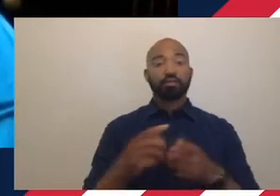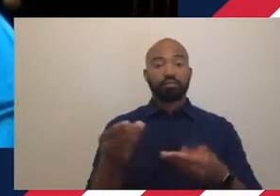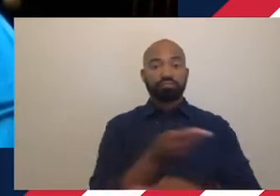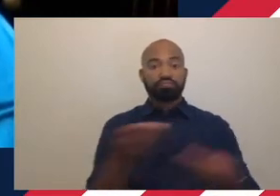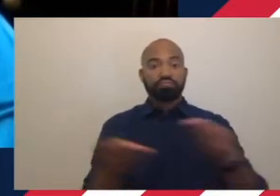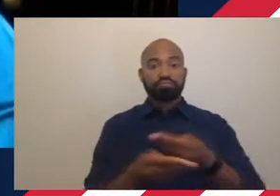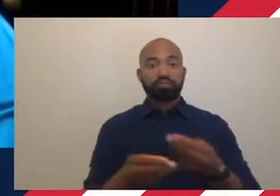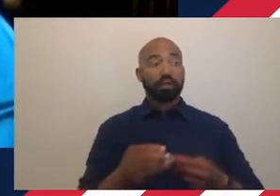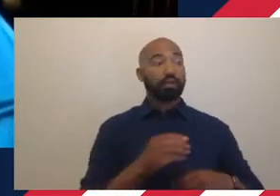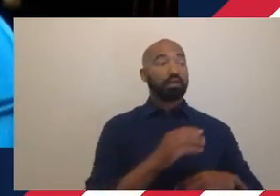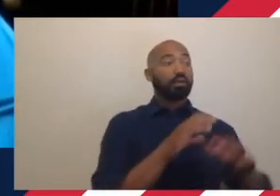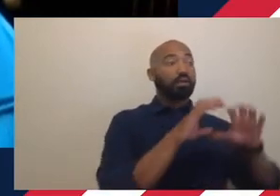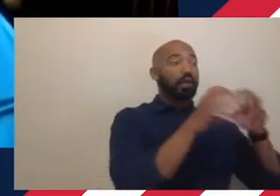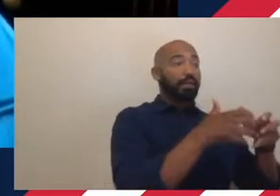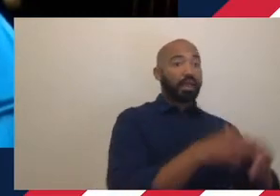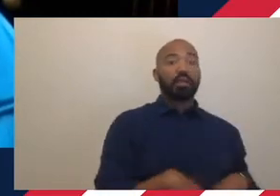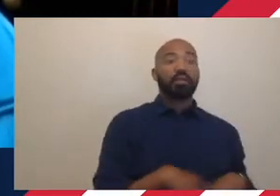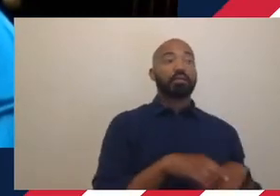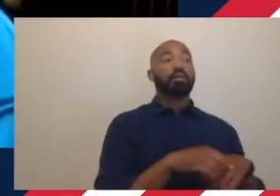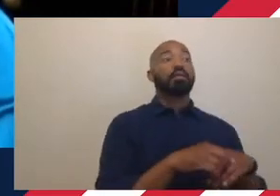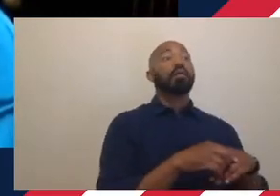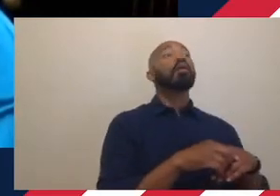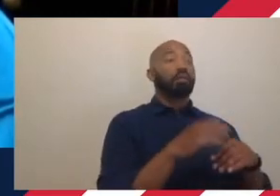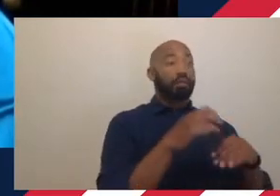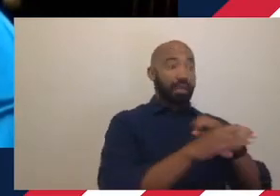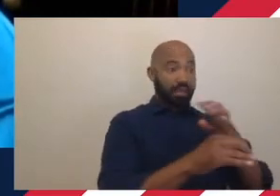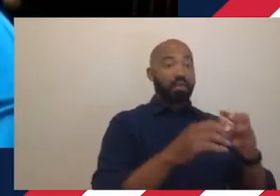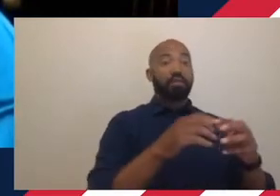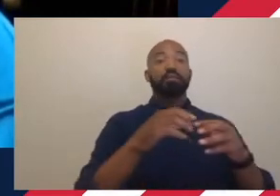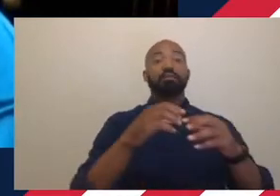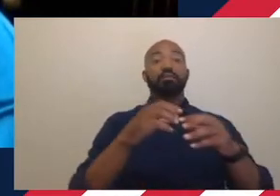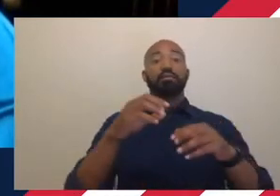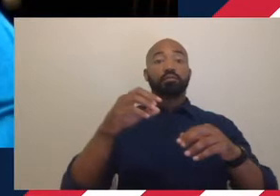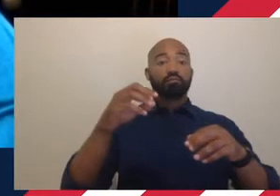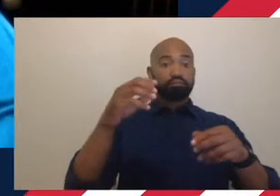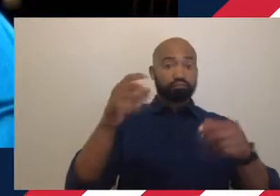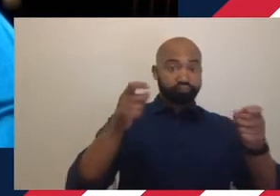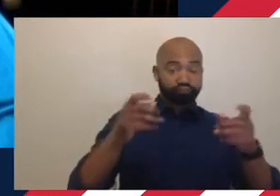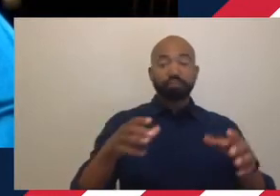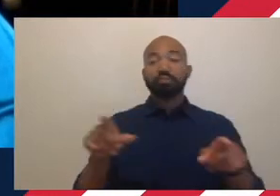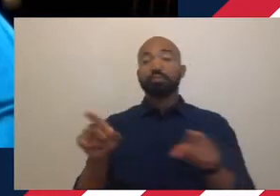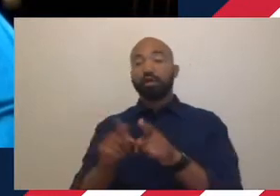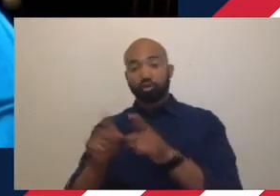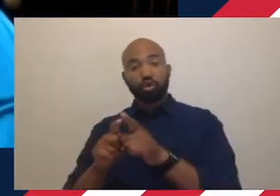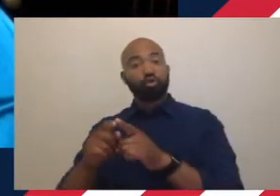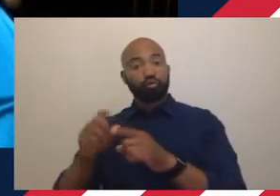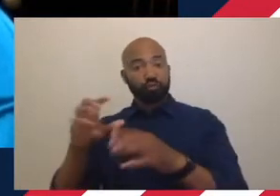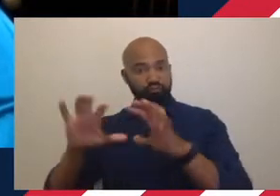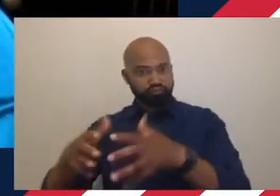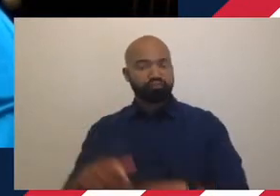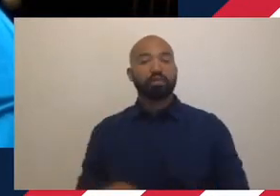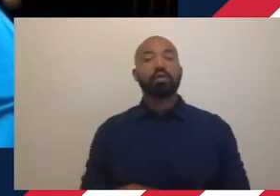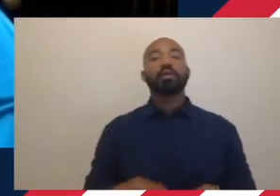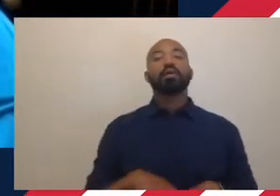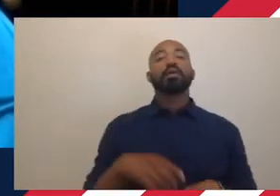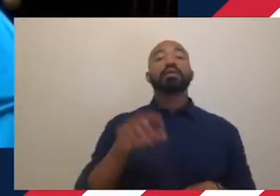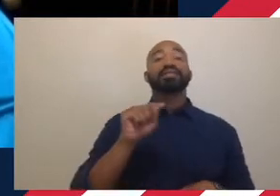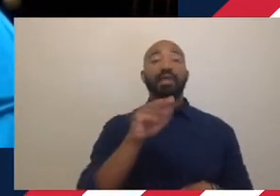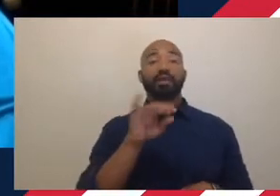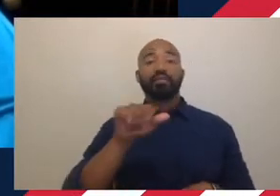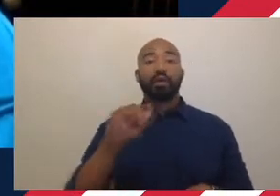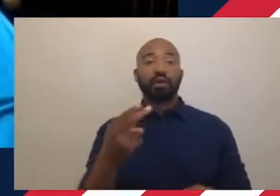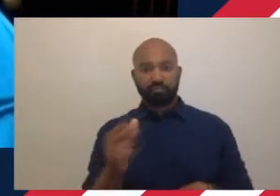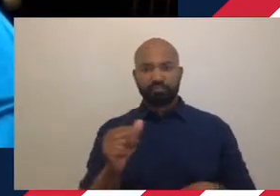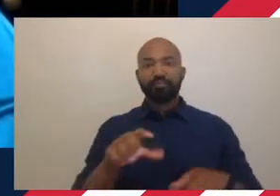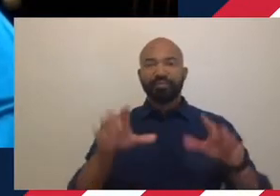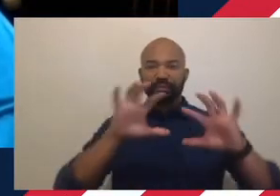campaign, convention, and party. And Quinn Tran and Tabitha Schustock round out the platform